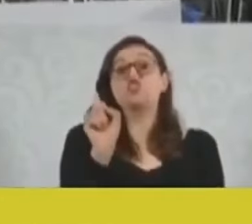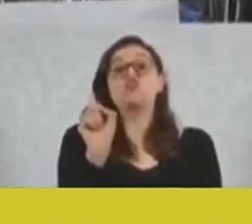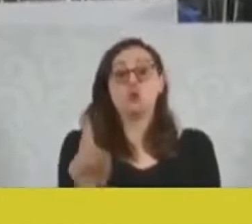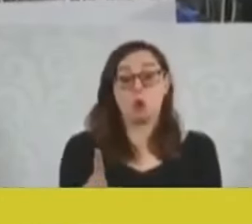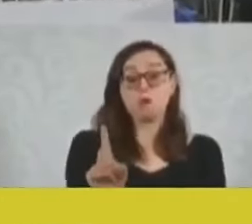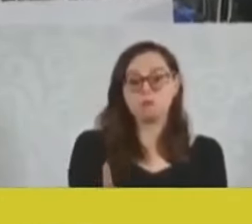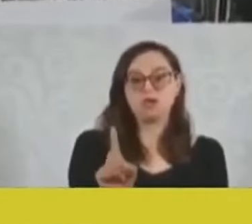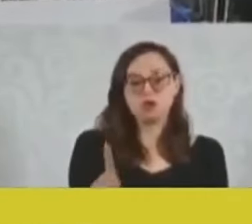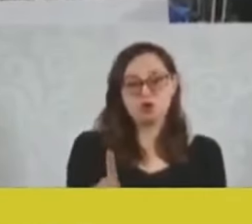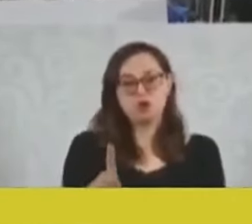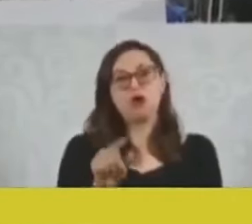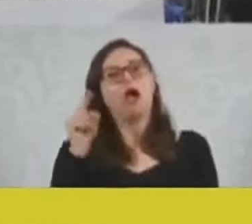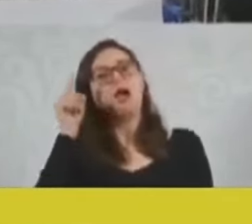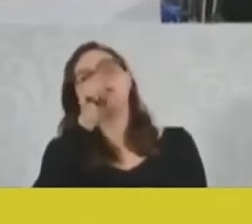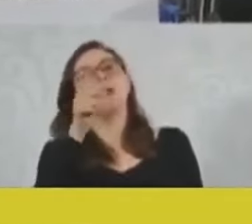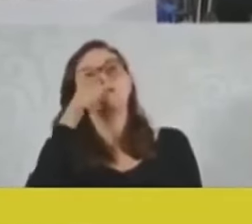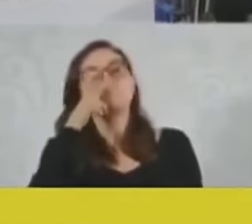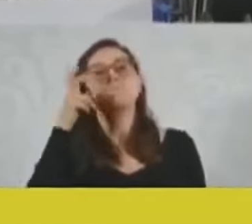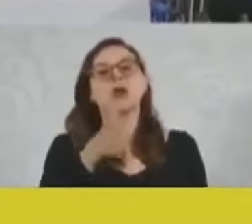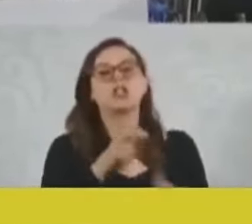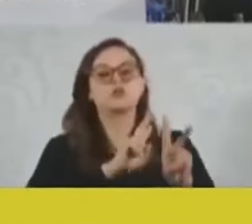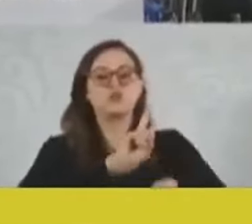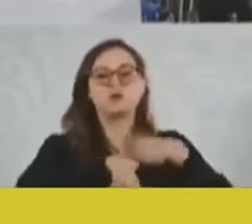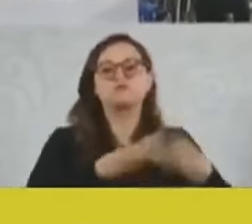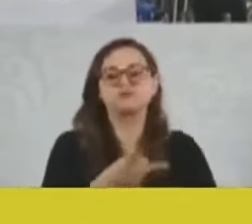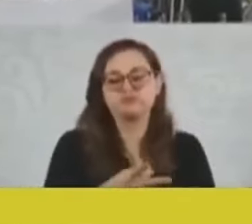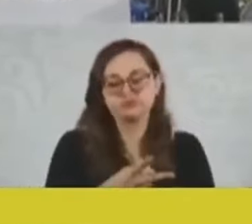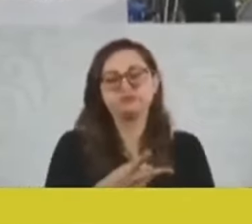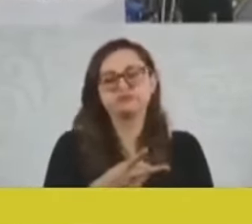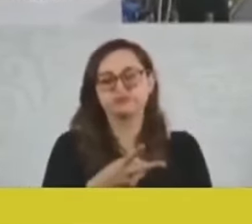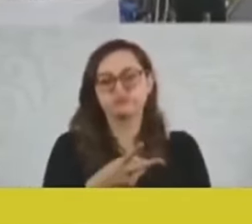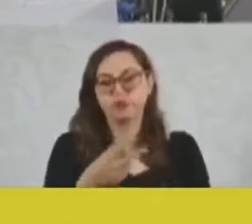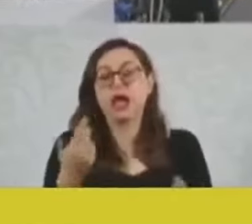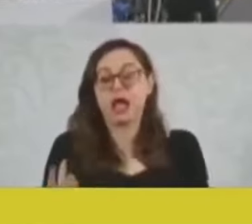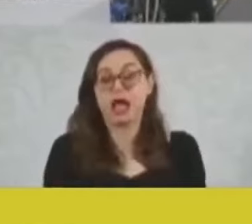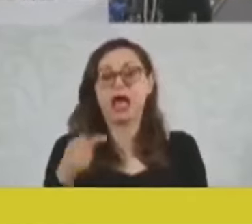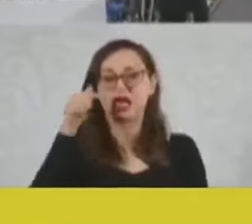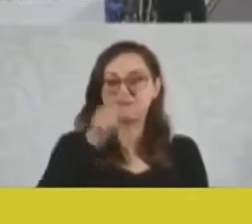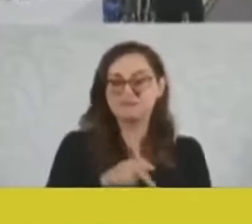be in Pachuca. Well, in Hidalgo,